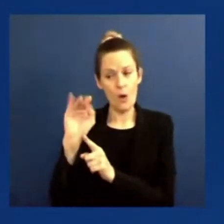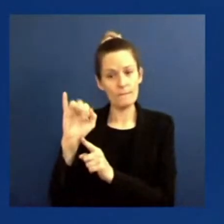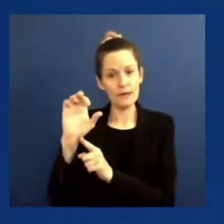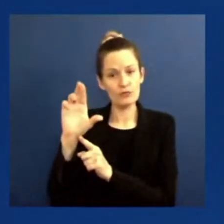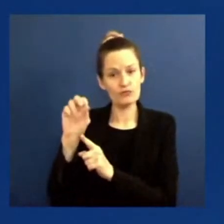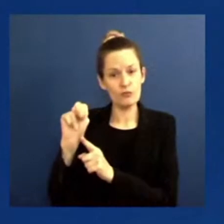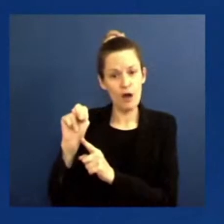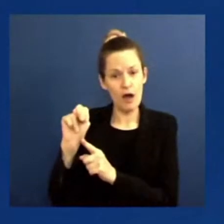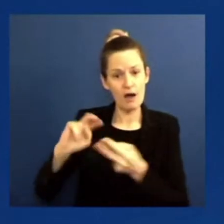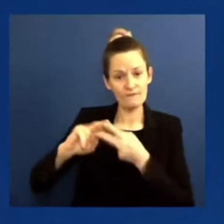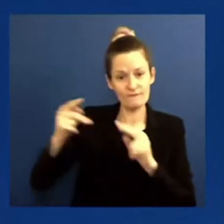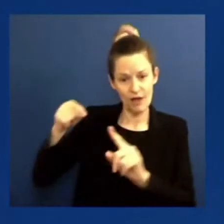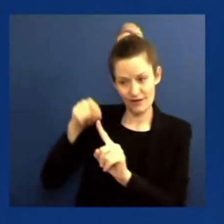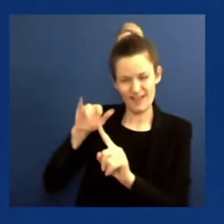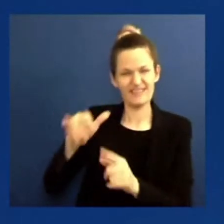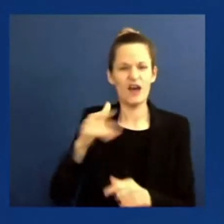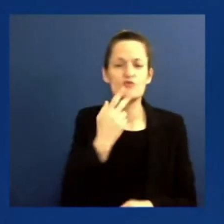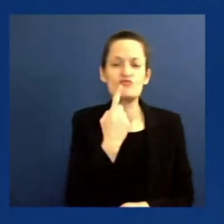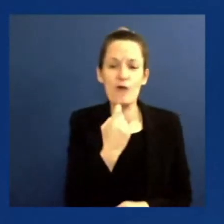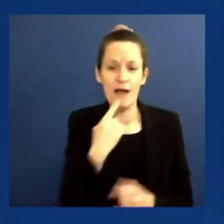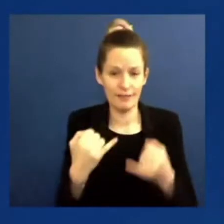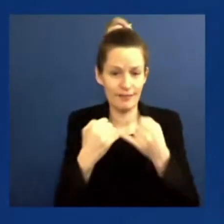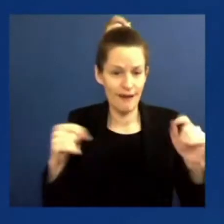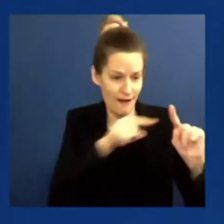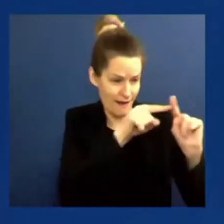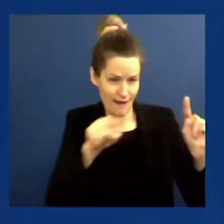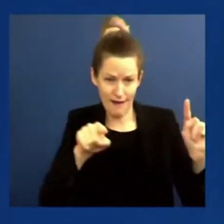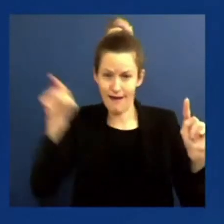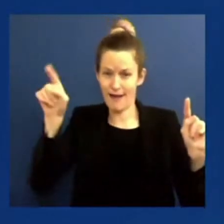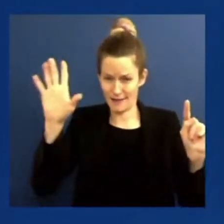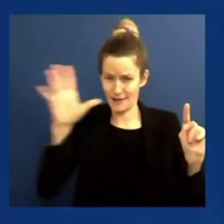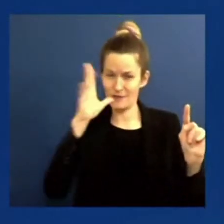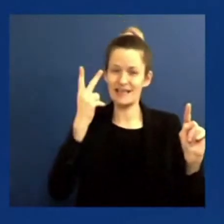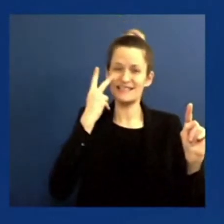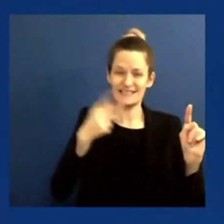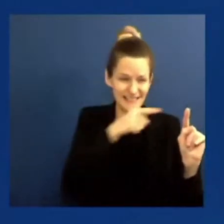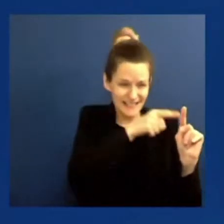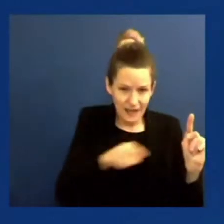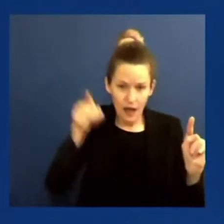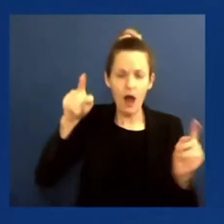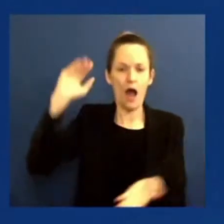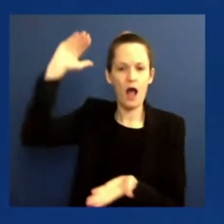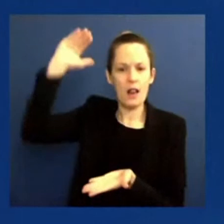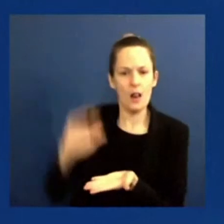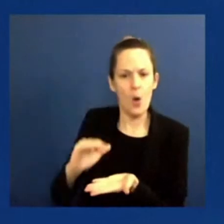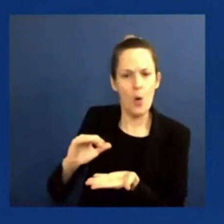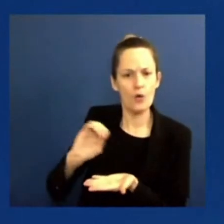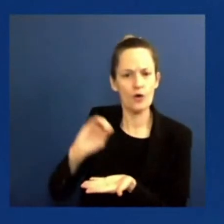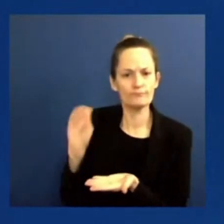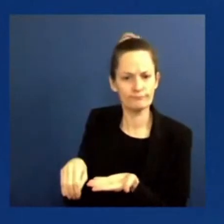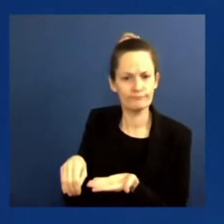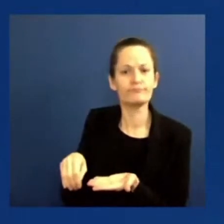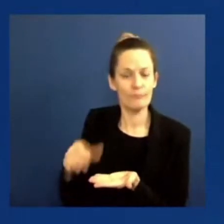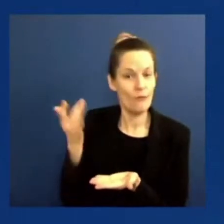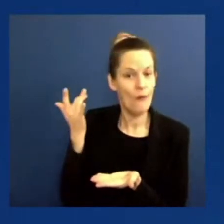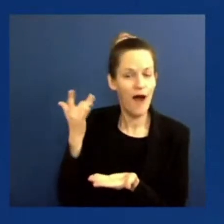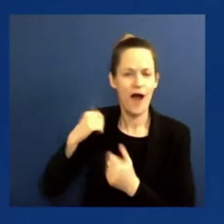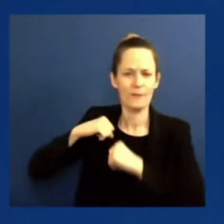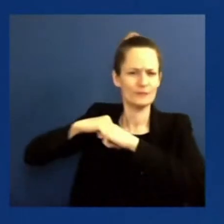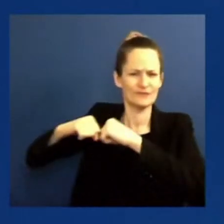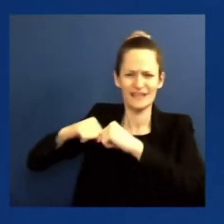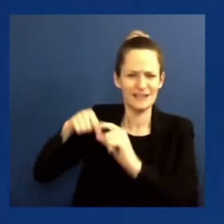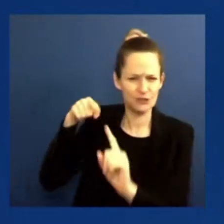In general, we see lower overall vaccine protection against Omicron as we saw against the Delta variant shown by the blue